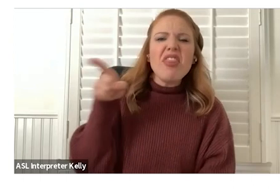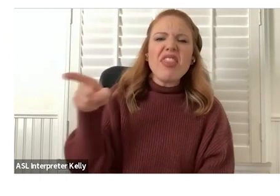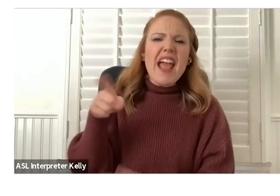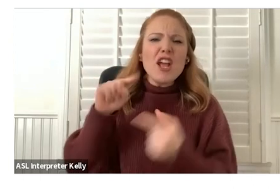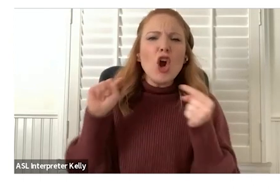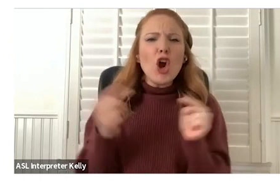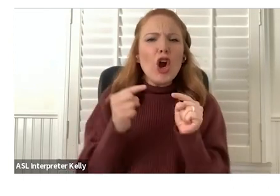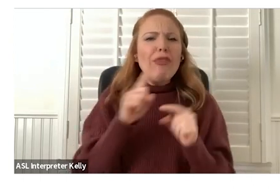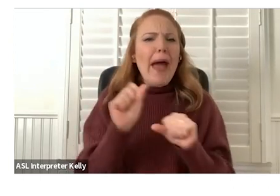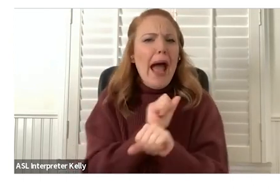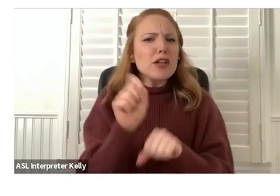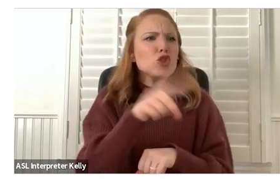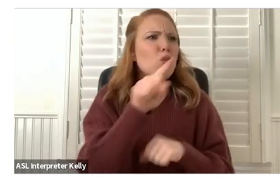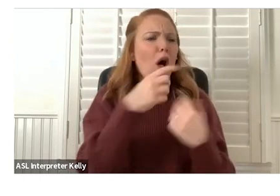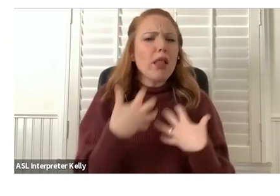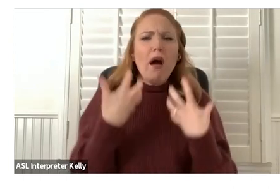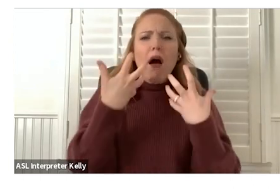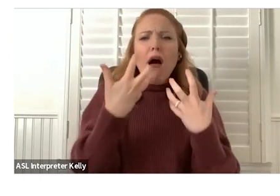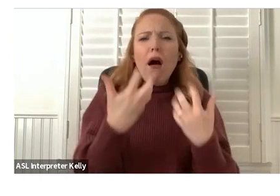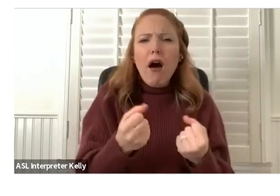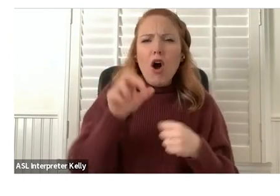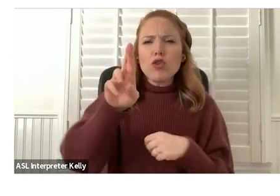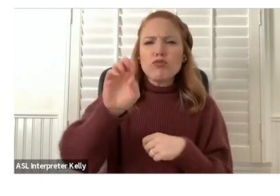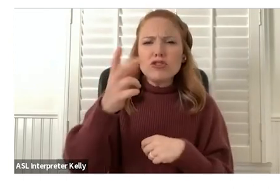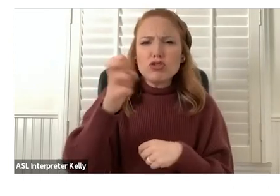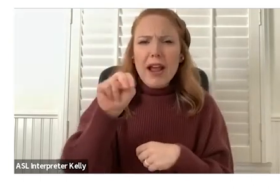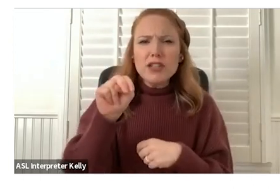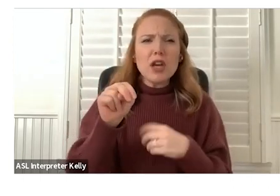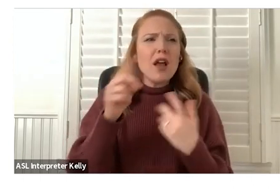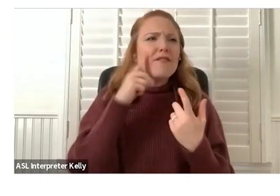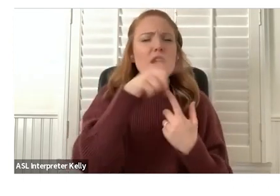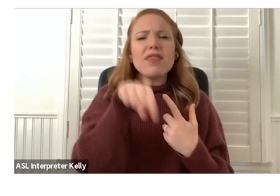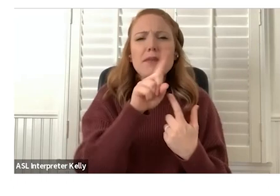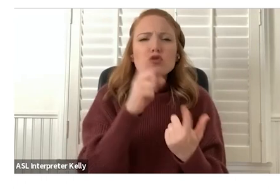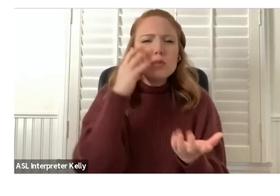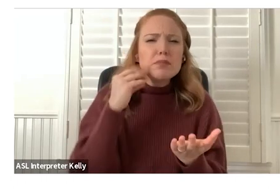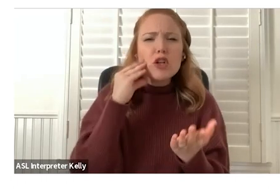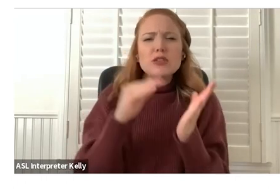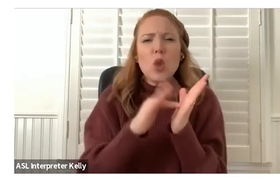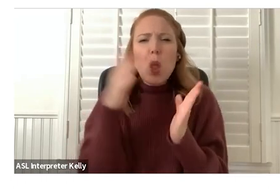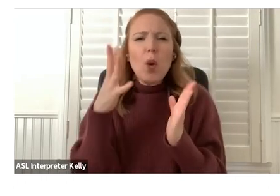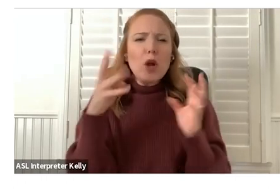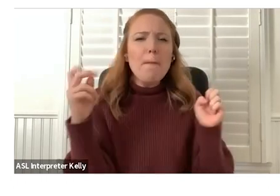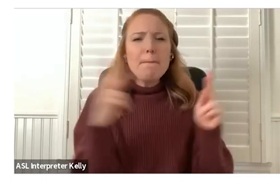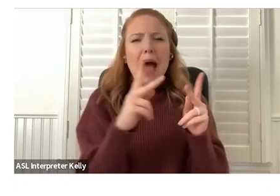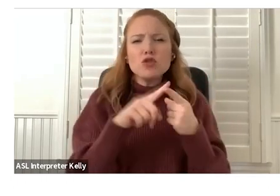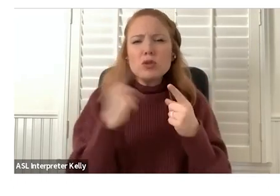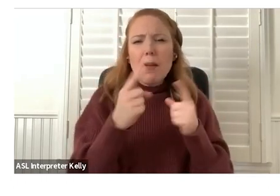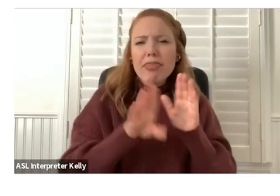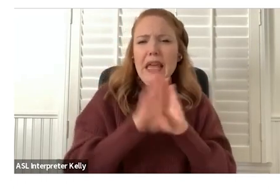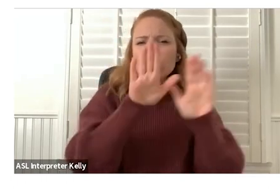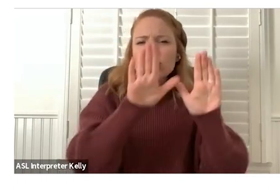empires. The people there, the modern iterations of the culture, were seen as an inconvenience that needed to be dealt